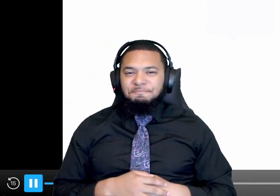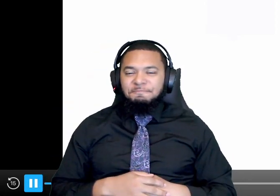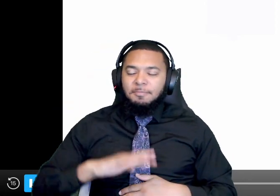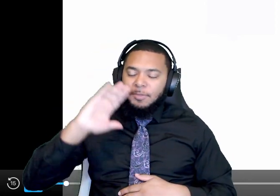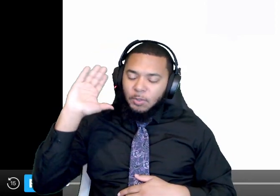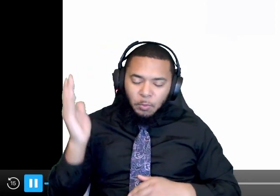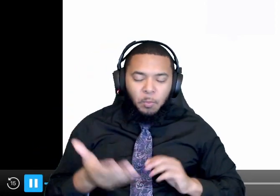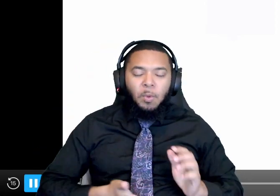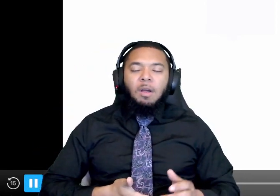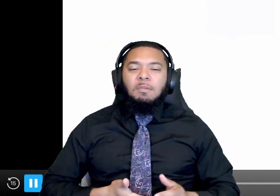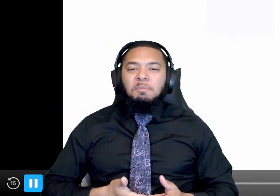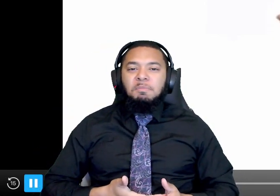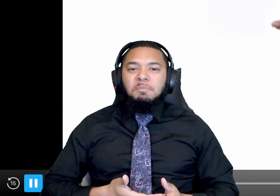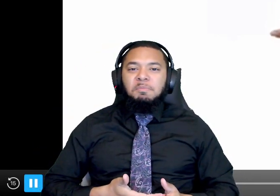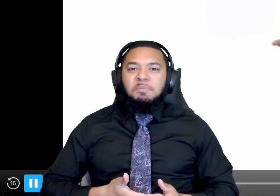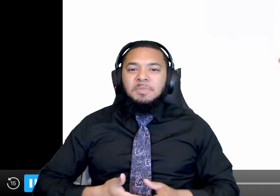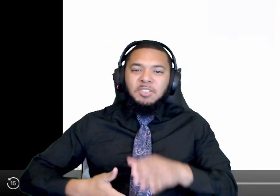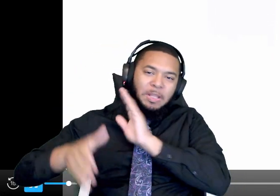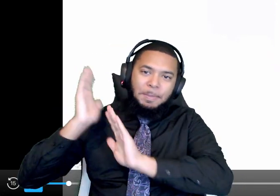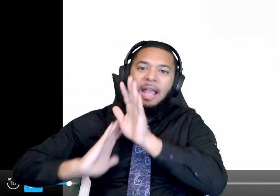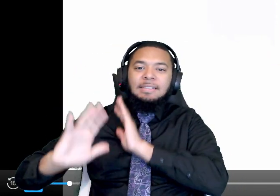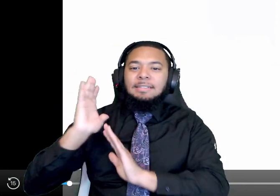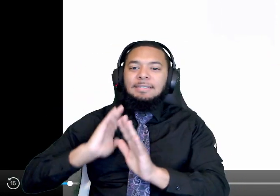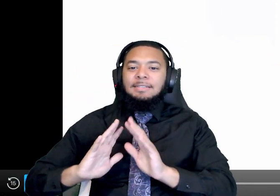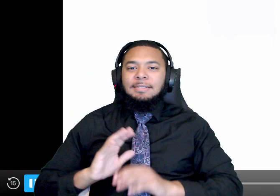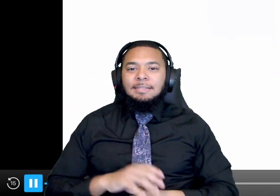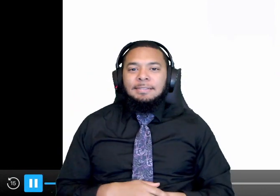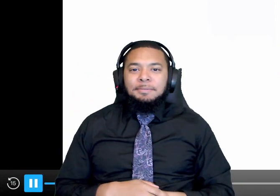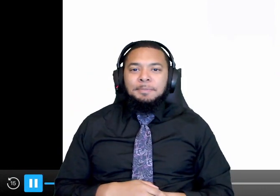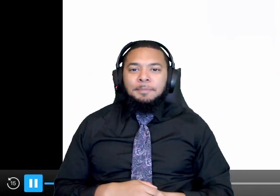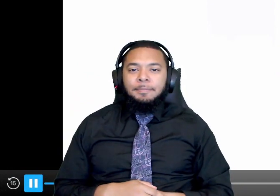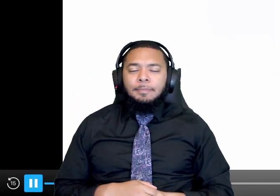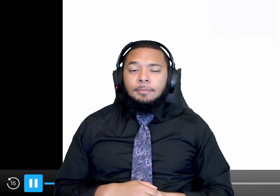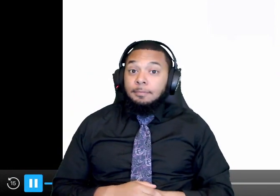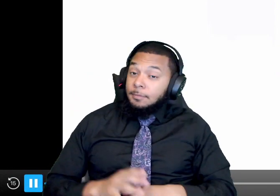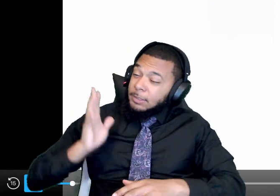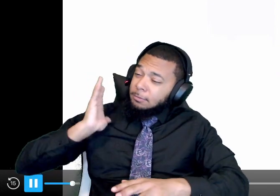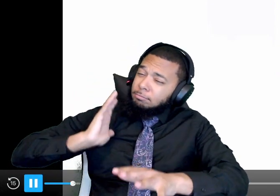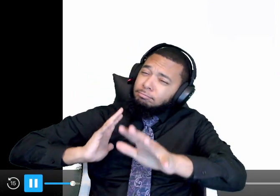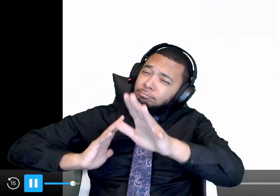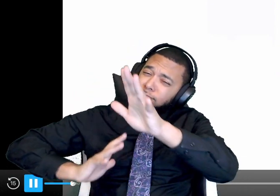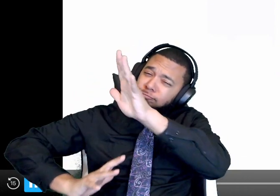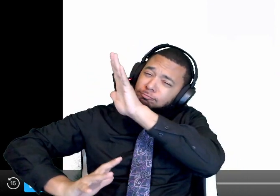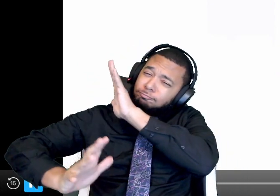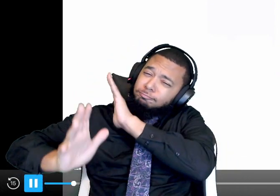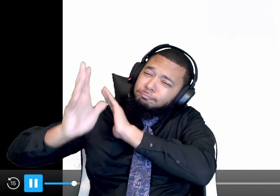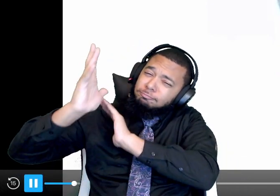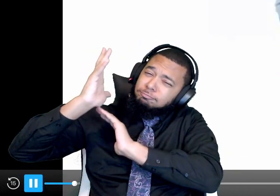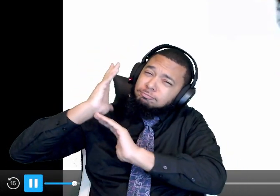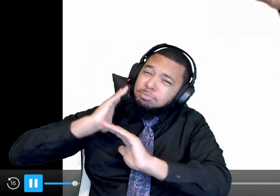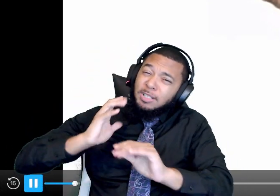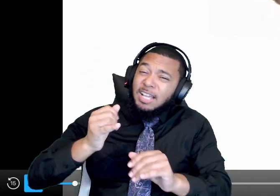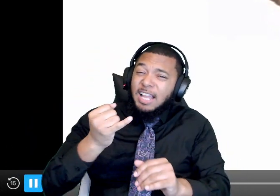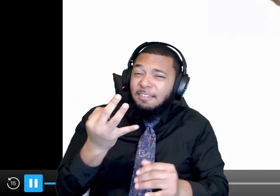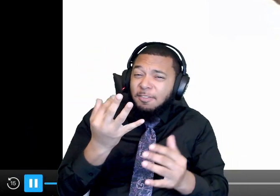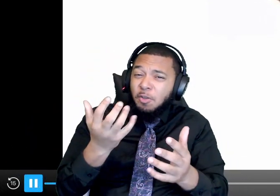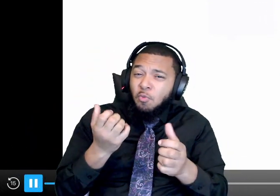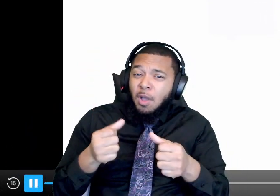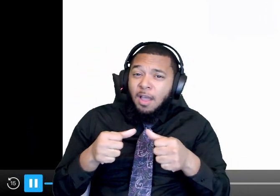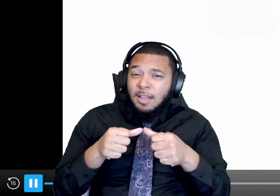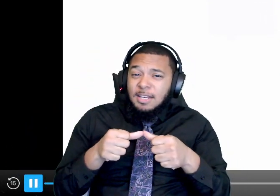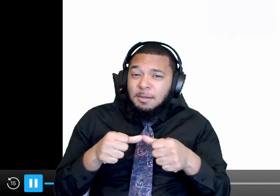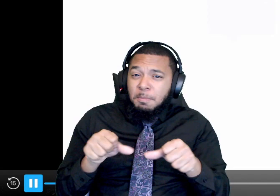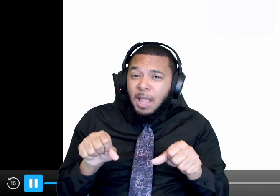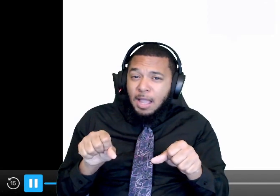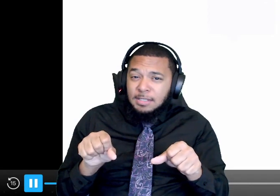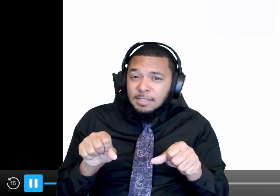Welcome to the past. In the past, if you wanted to get a deposit